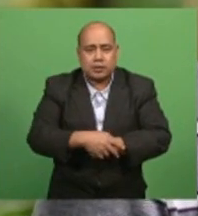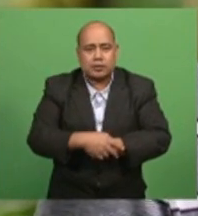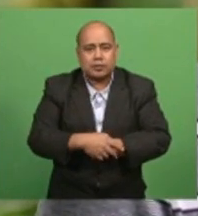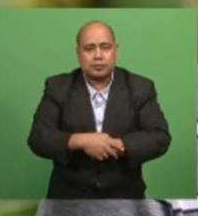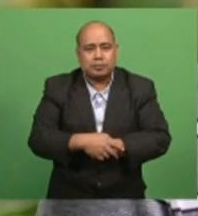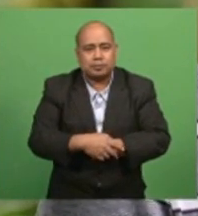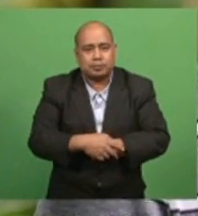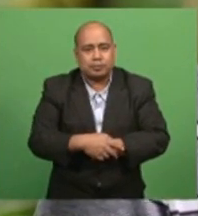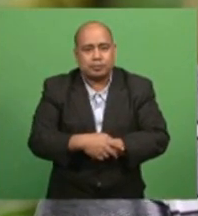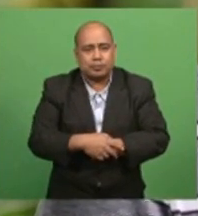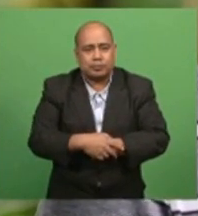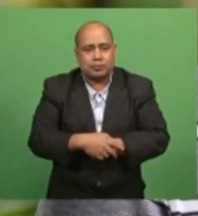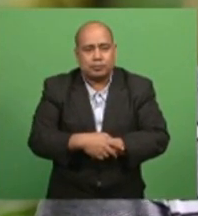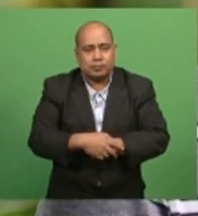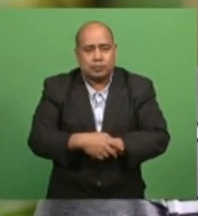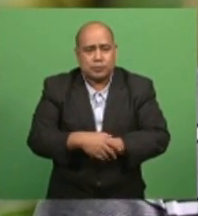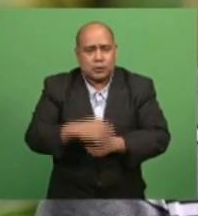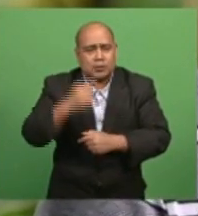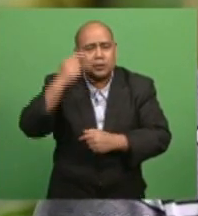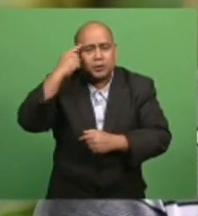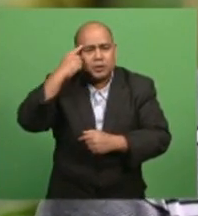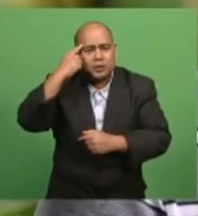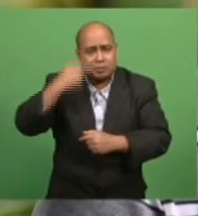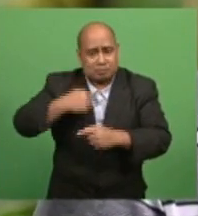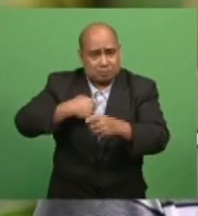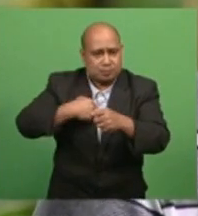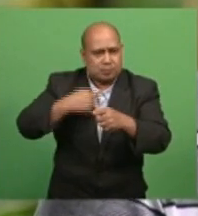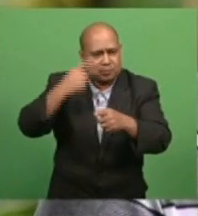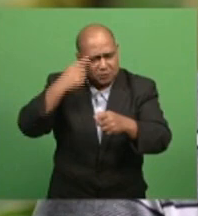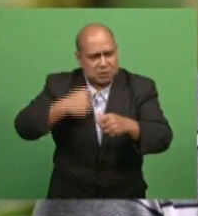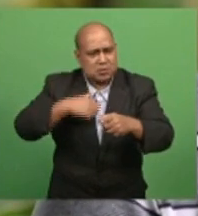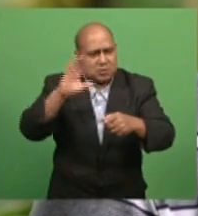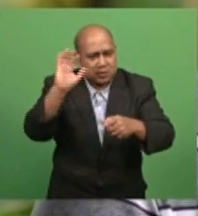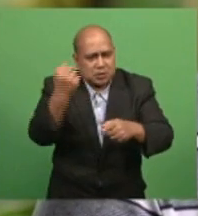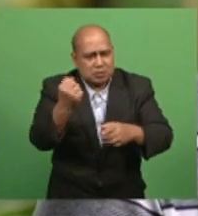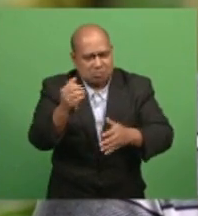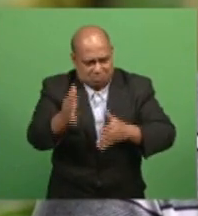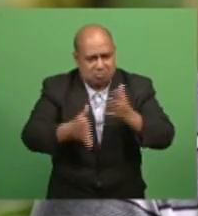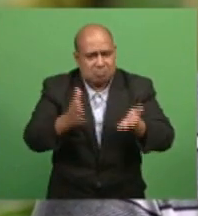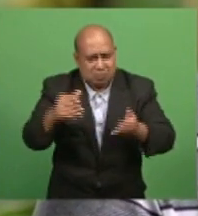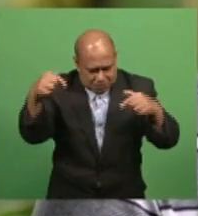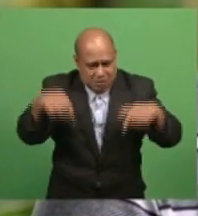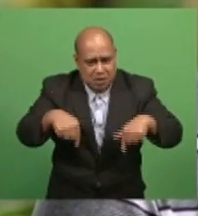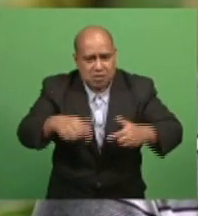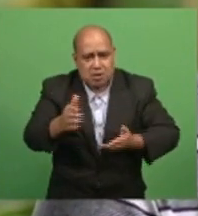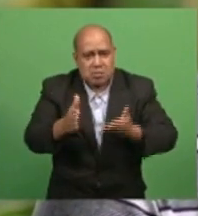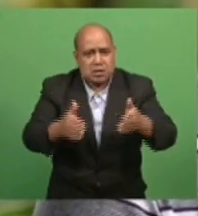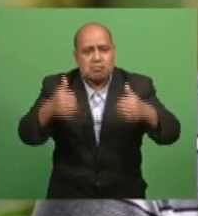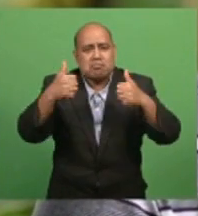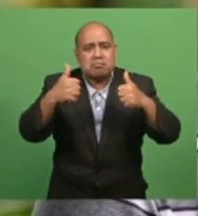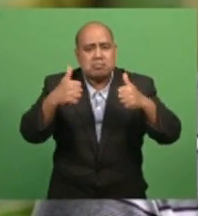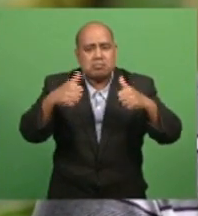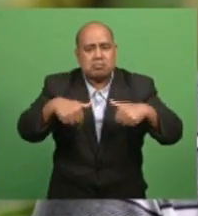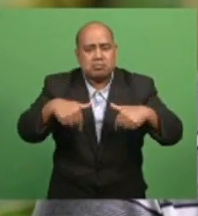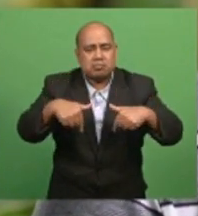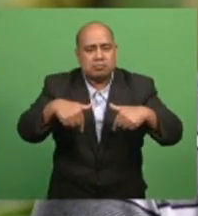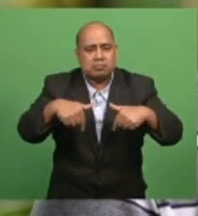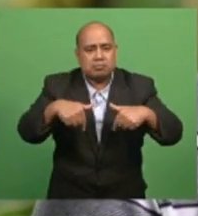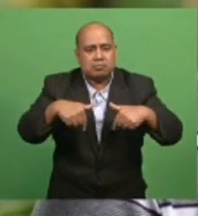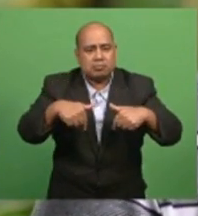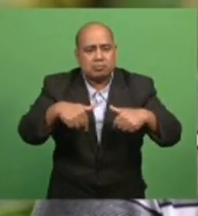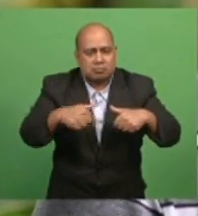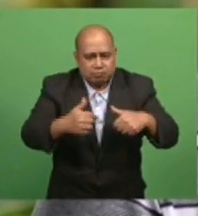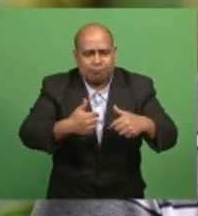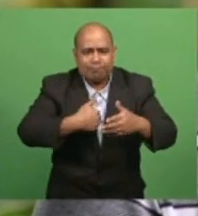when winning awards here, I mean something that's great. I mean a few awards, composition that I won here through